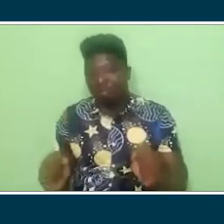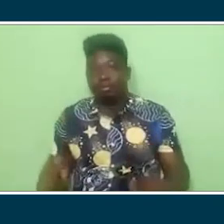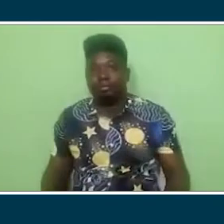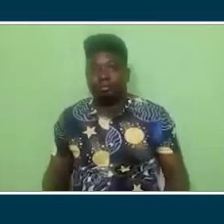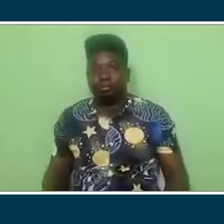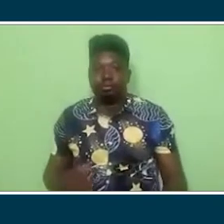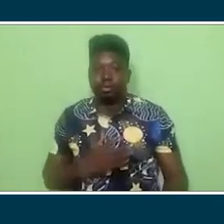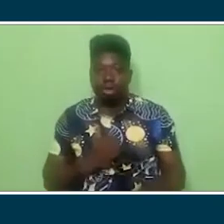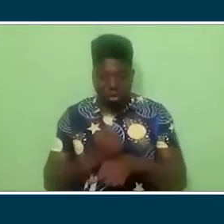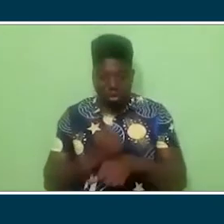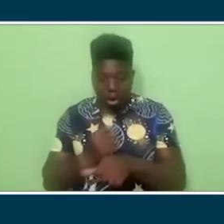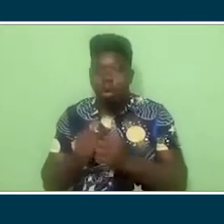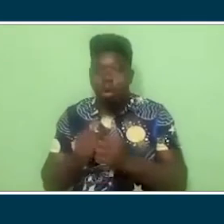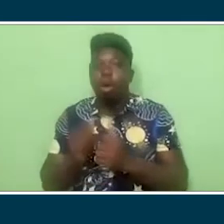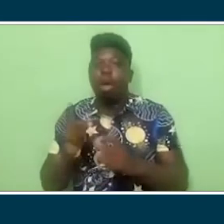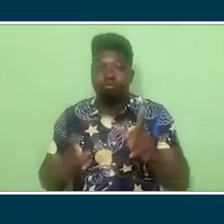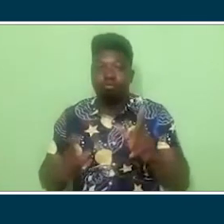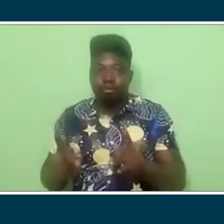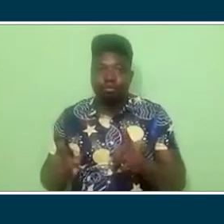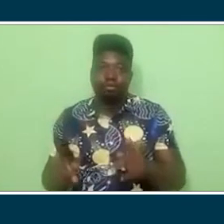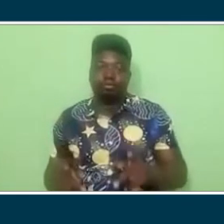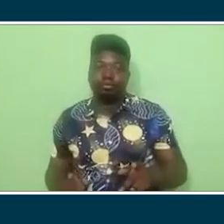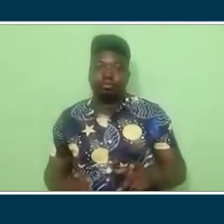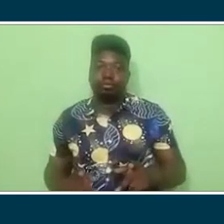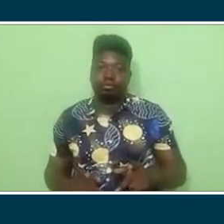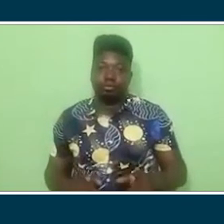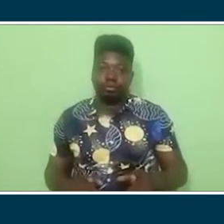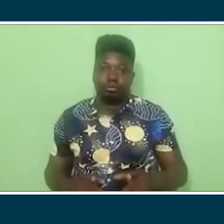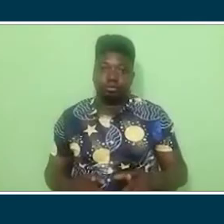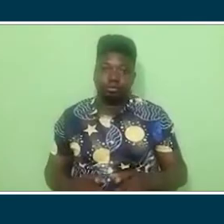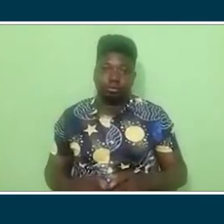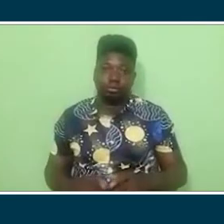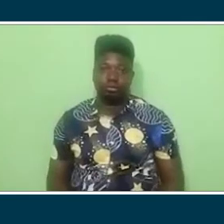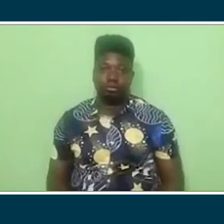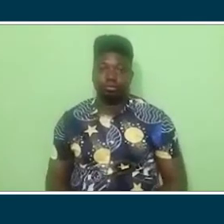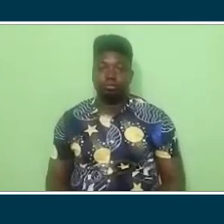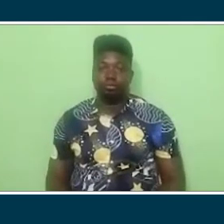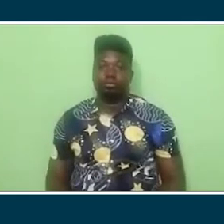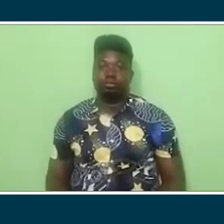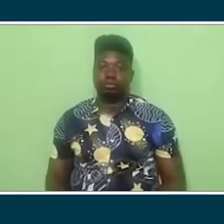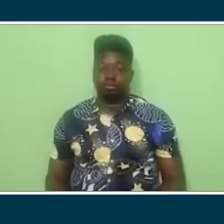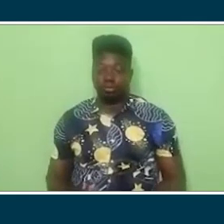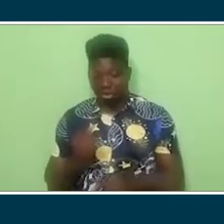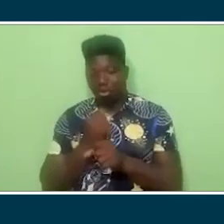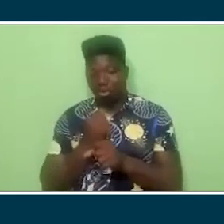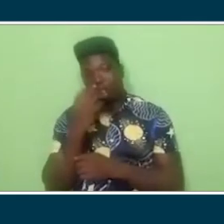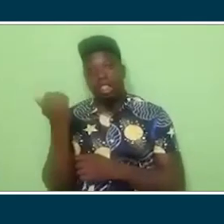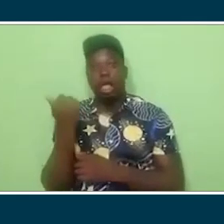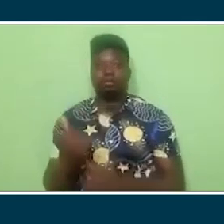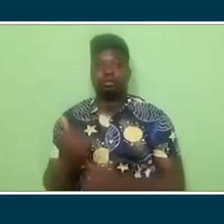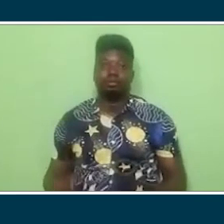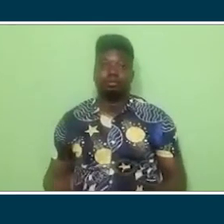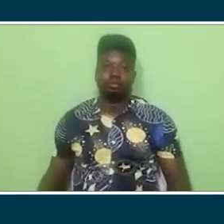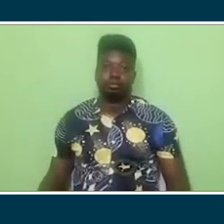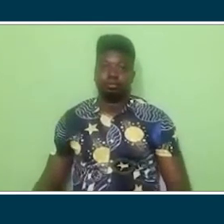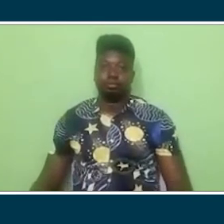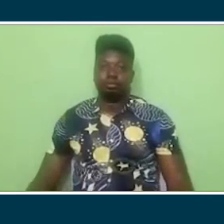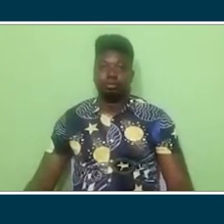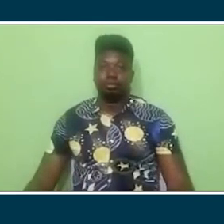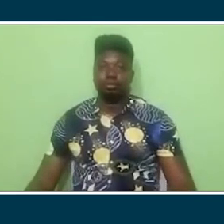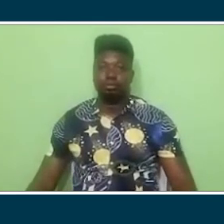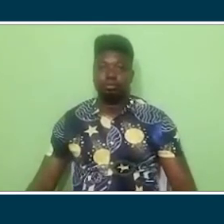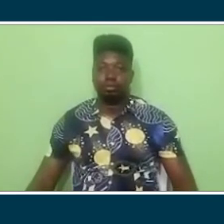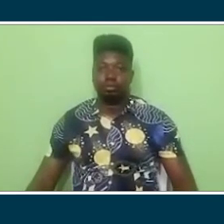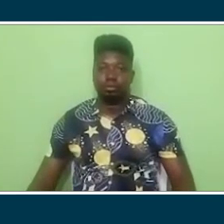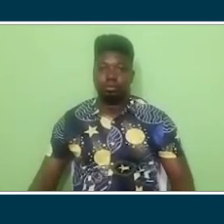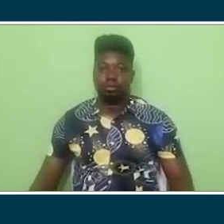to work with people in a way that works better. Yeah. Nicole, as you're